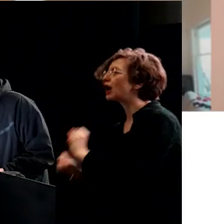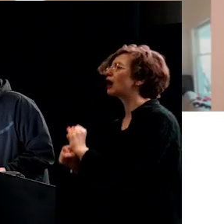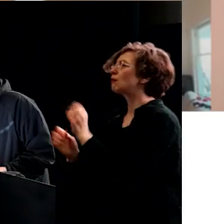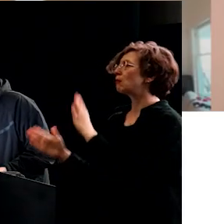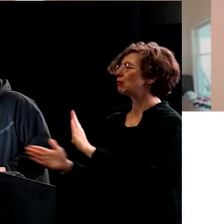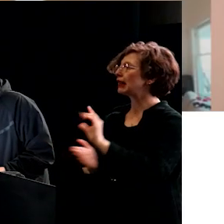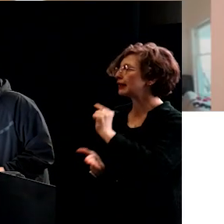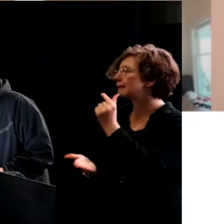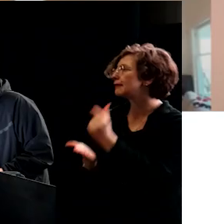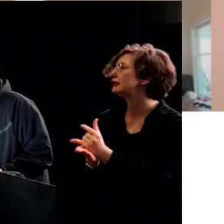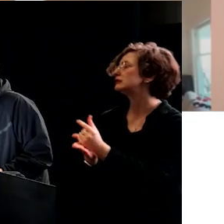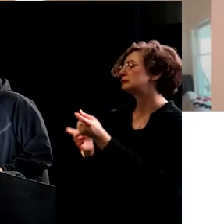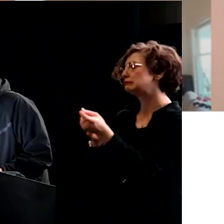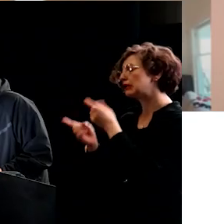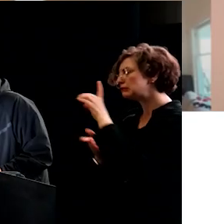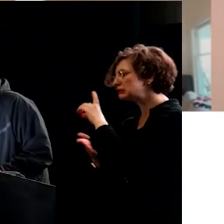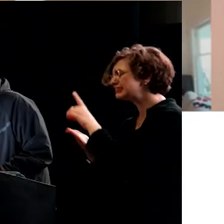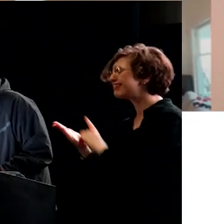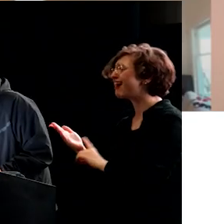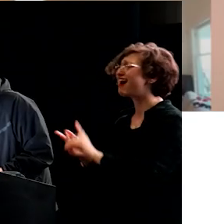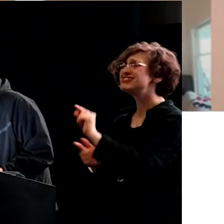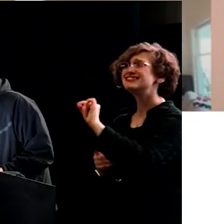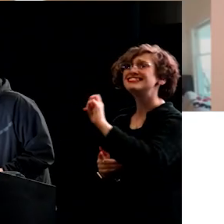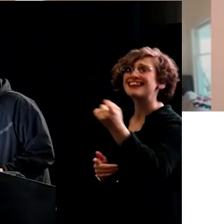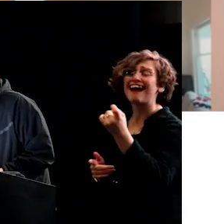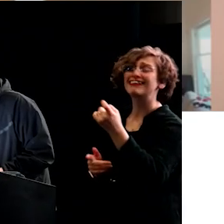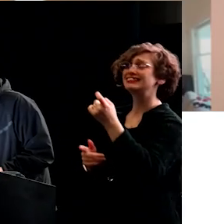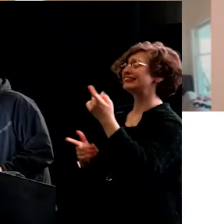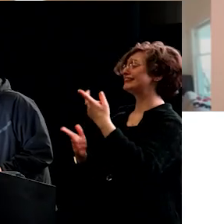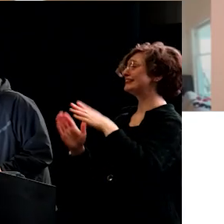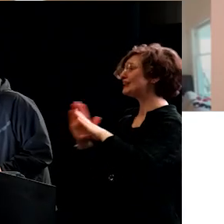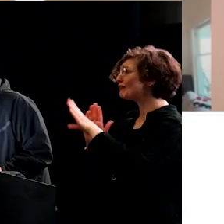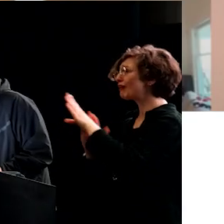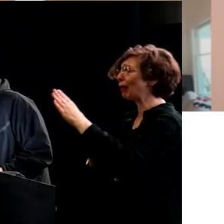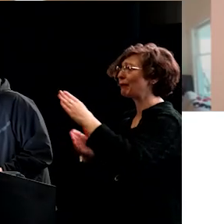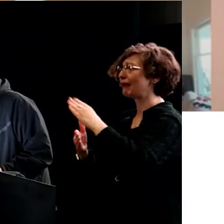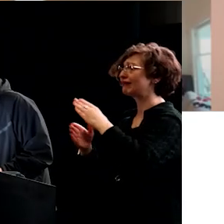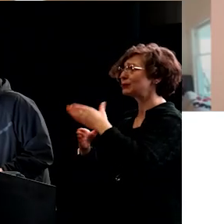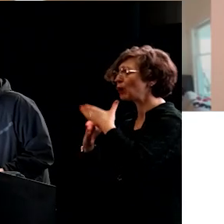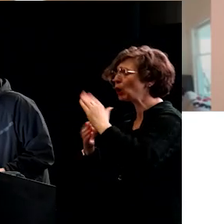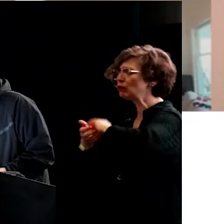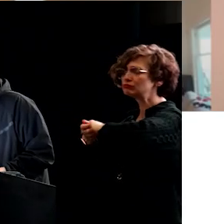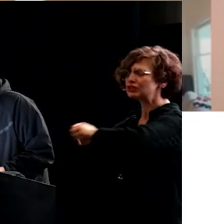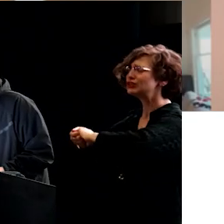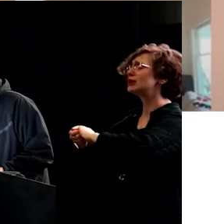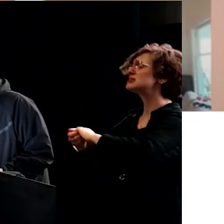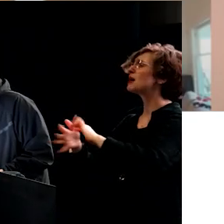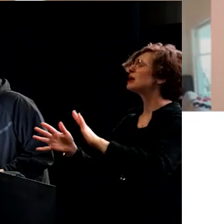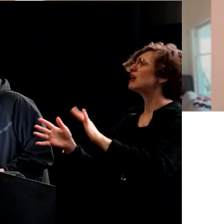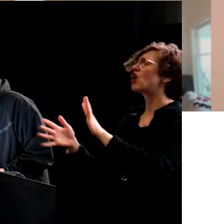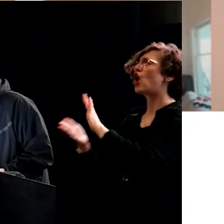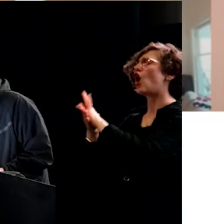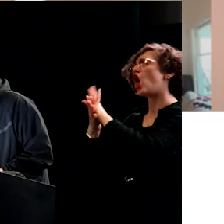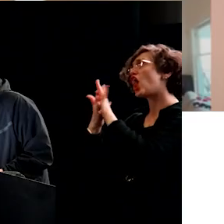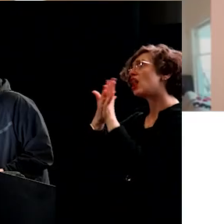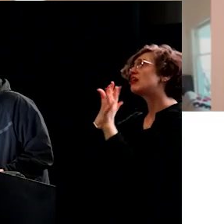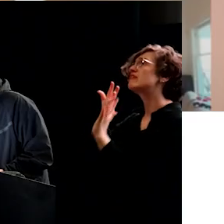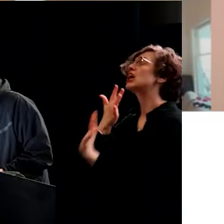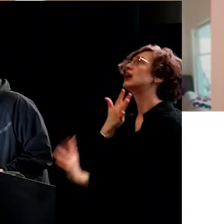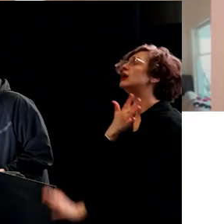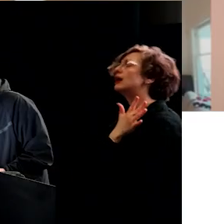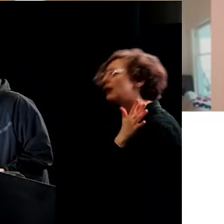branding, handling taxes, building partnerships, the whole business side of things. And to be honest, I don't think I